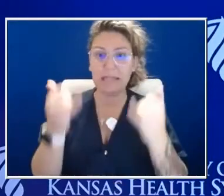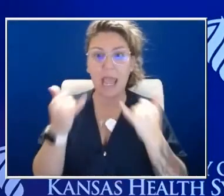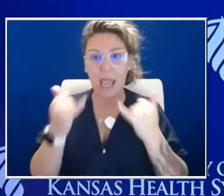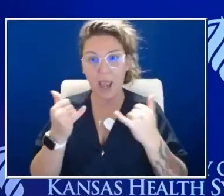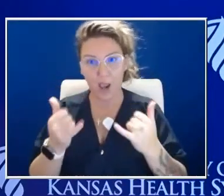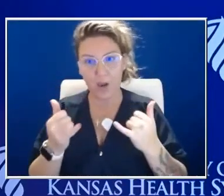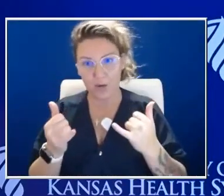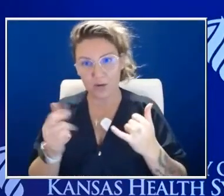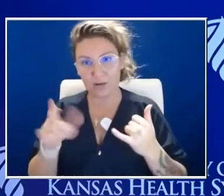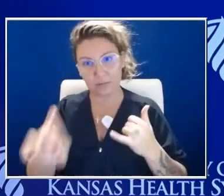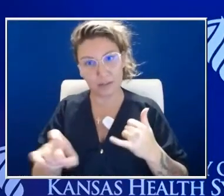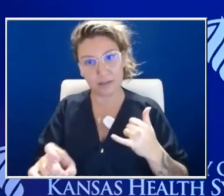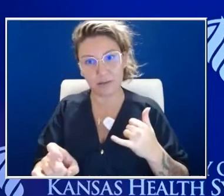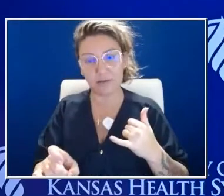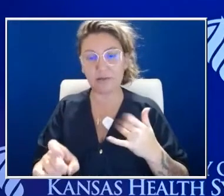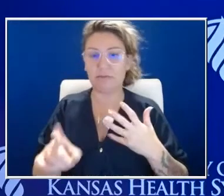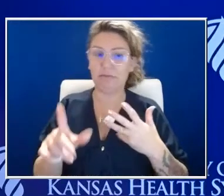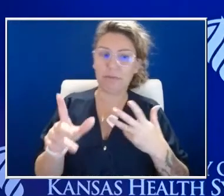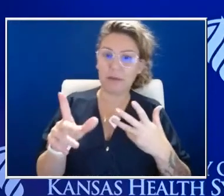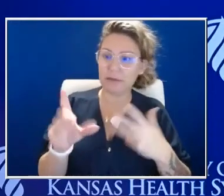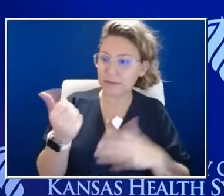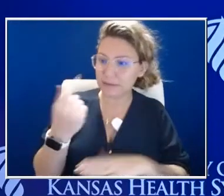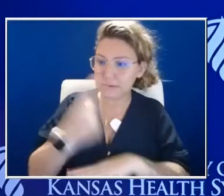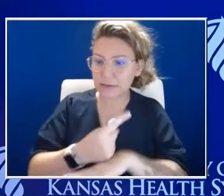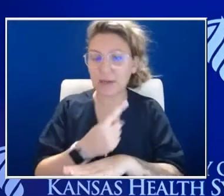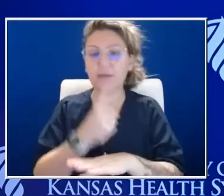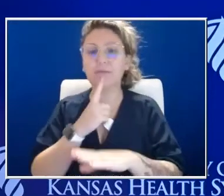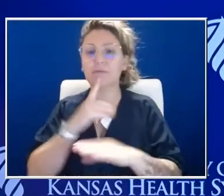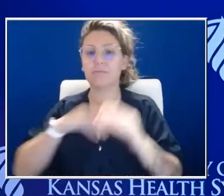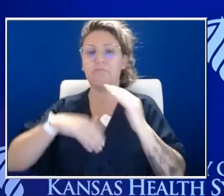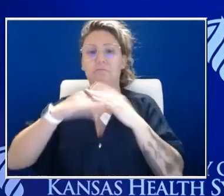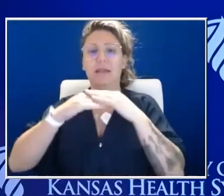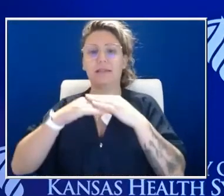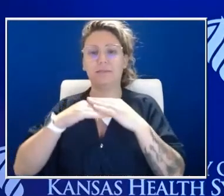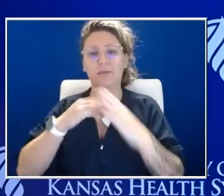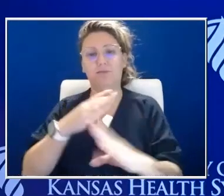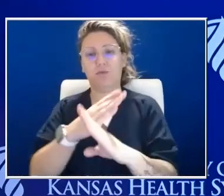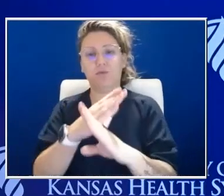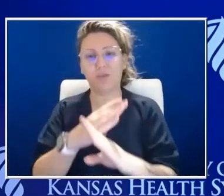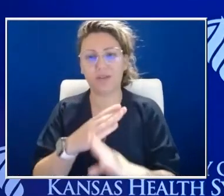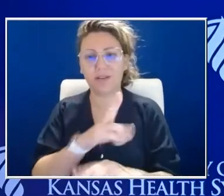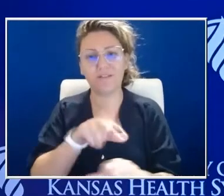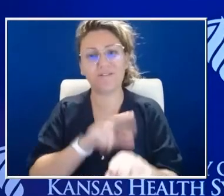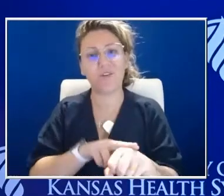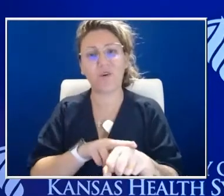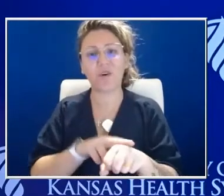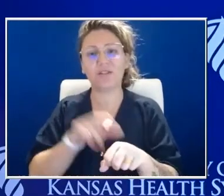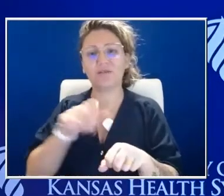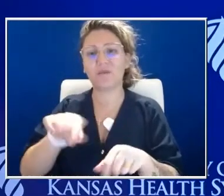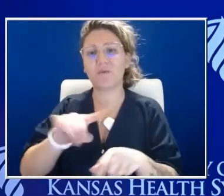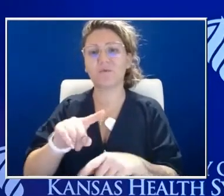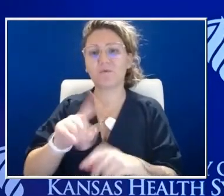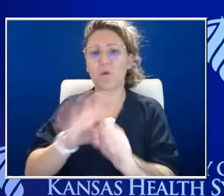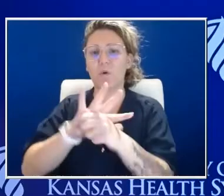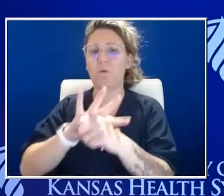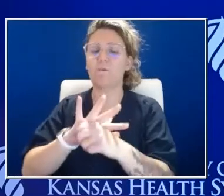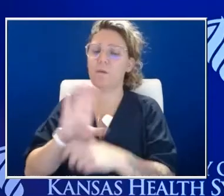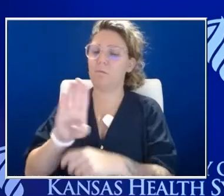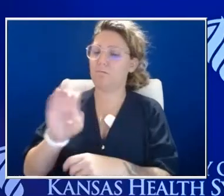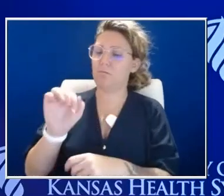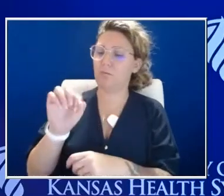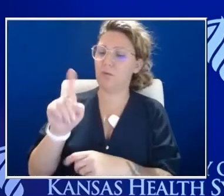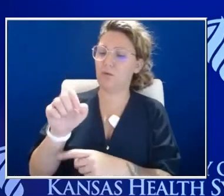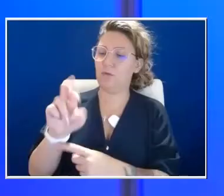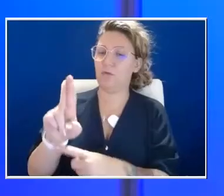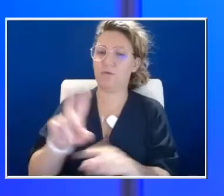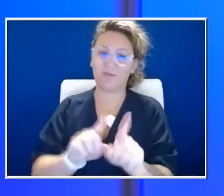days to 2 weeks to really build that maximum immunity. And of course, get those COVID-19 boosters if you are due for them